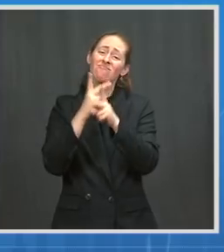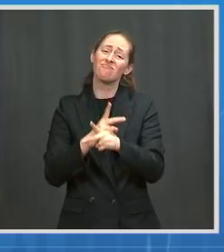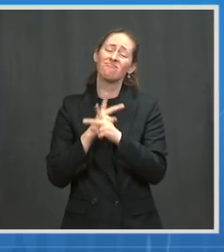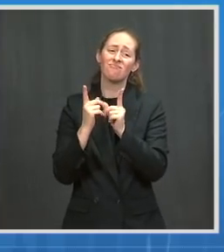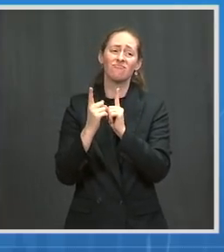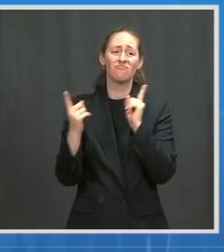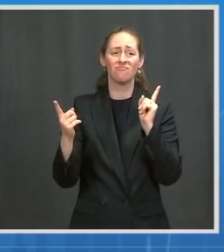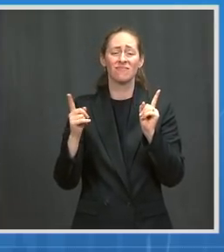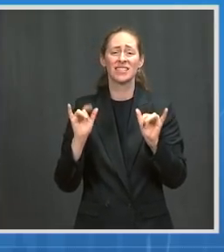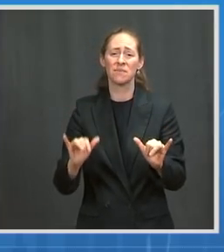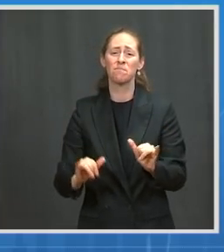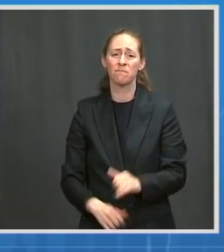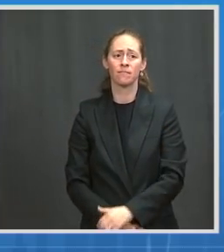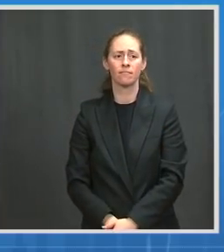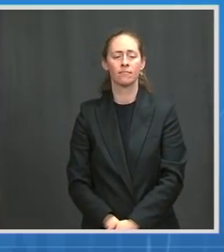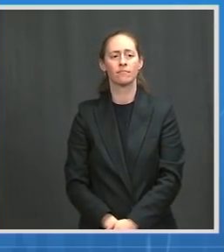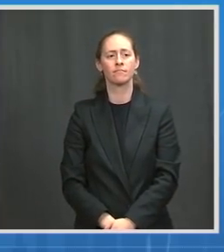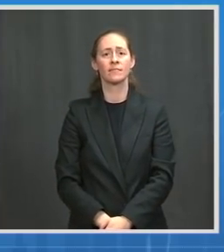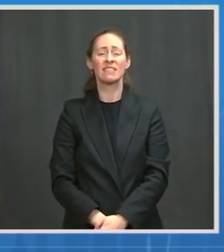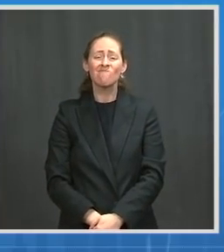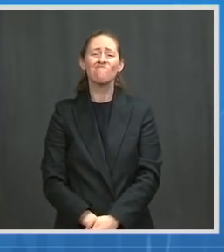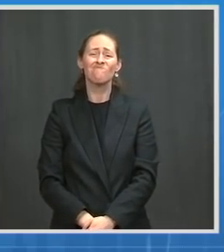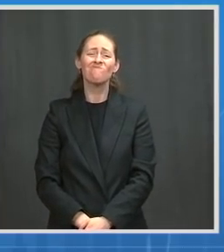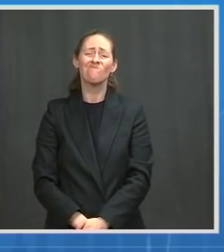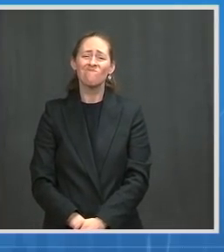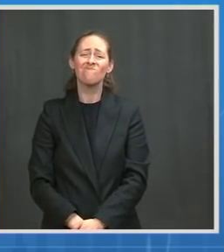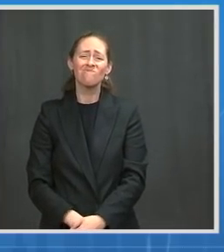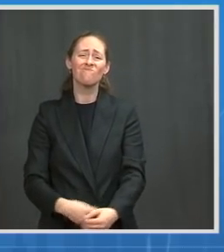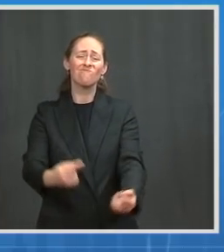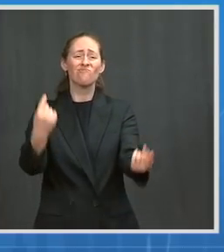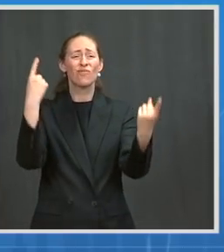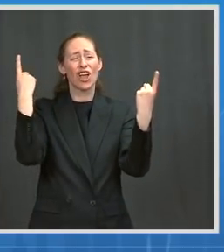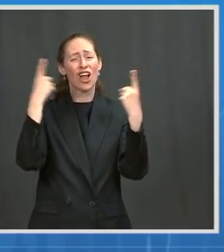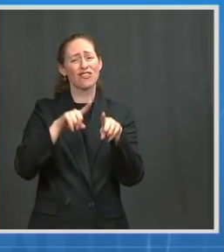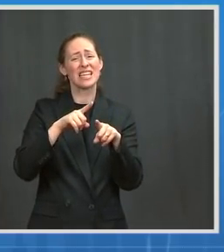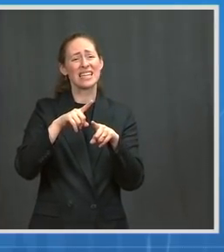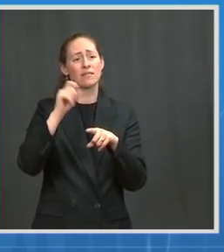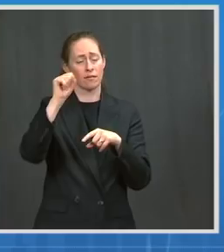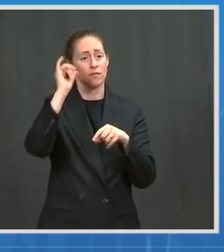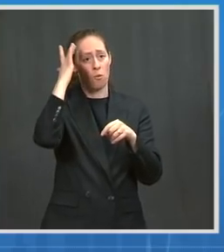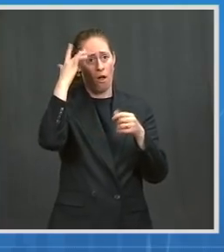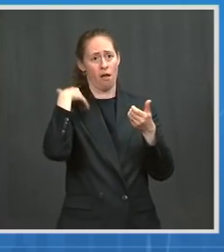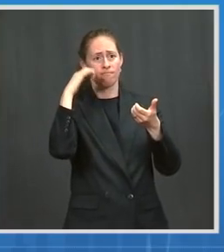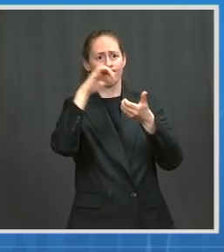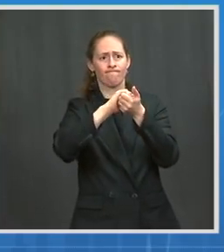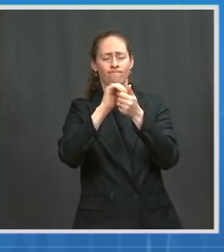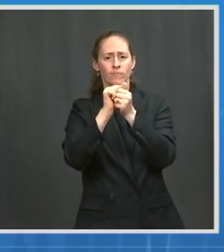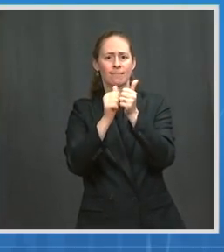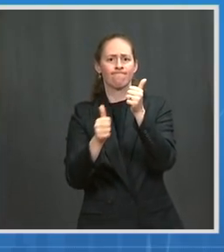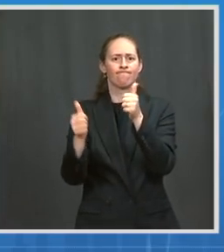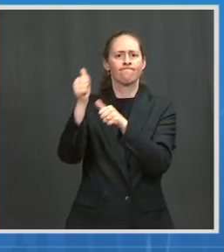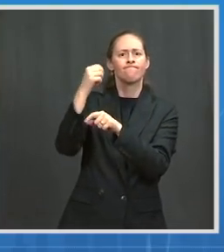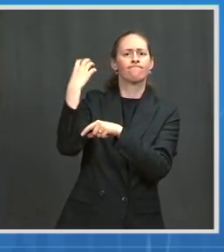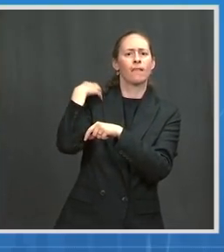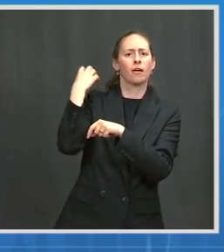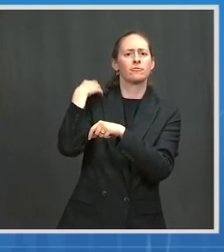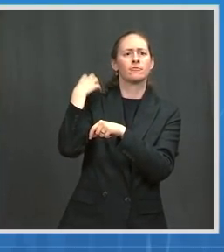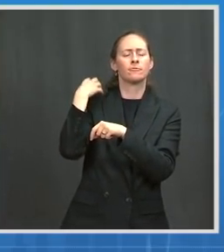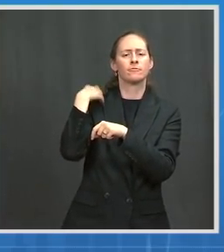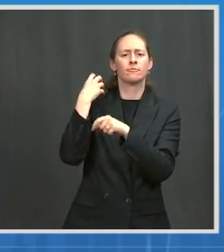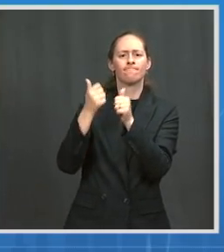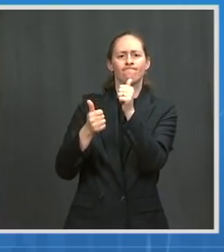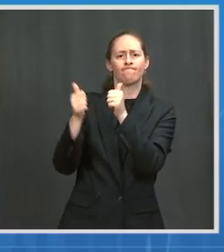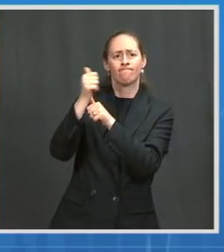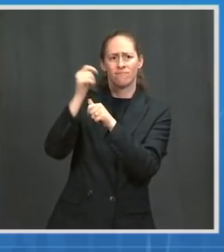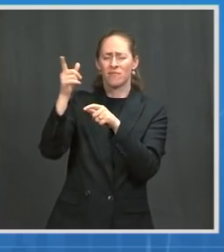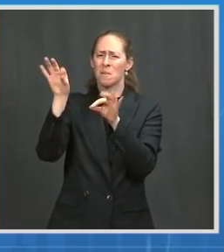with Dr. Walensky, and I would also say that this is why our partnership with employers is so important, especially for those employers who have workers who